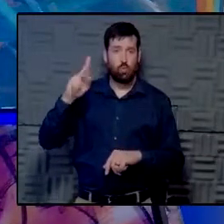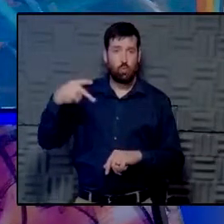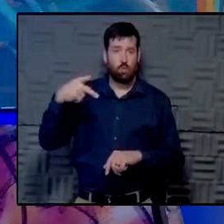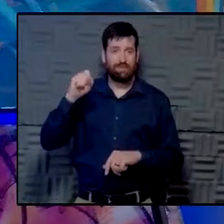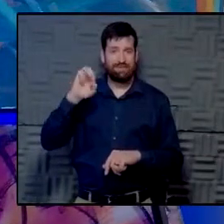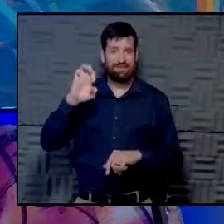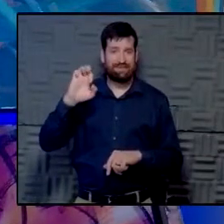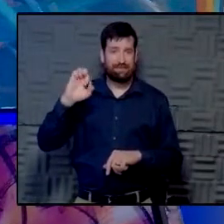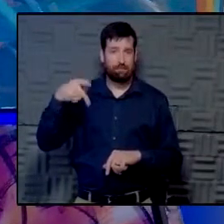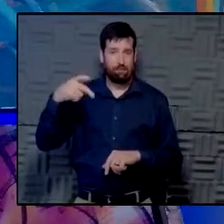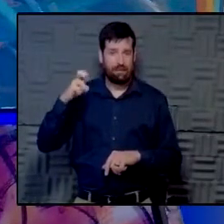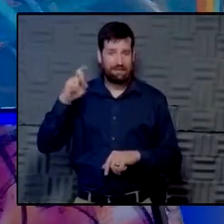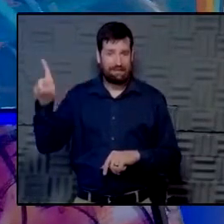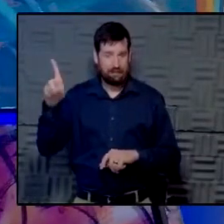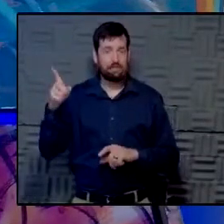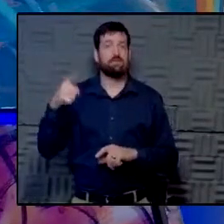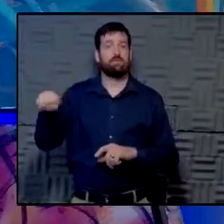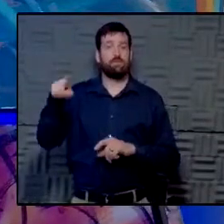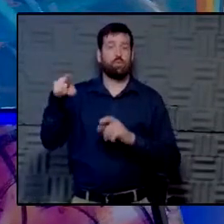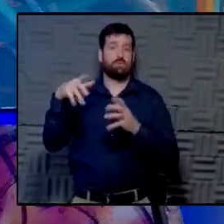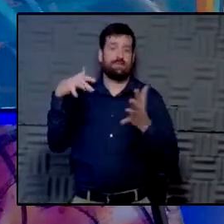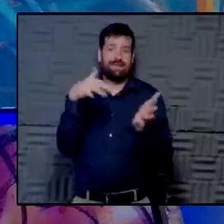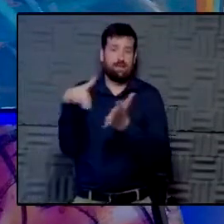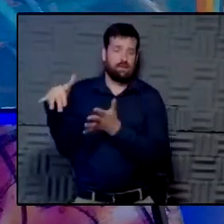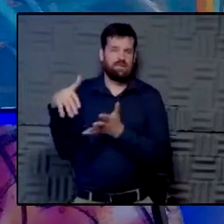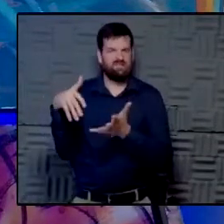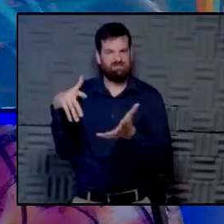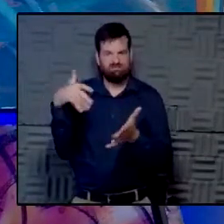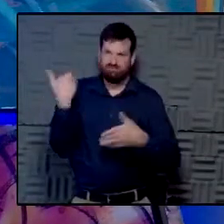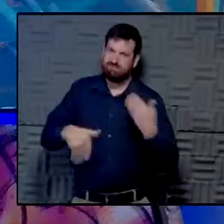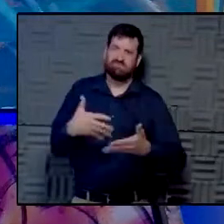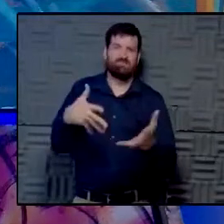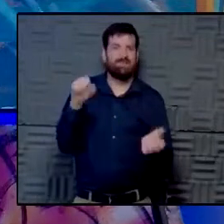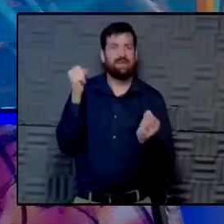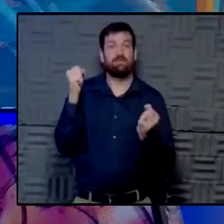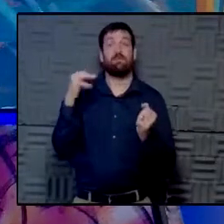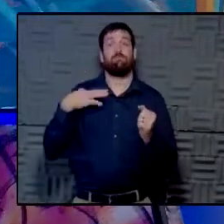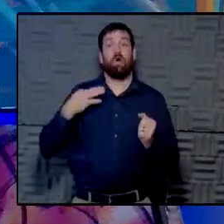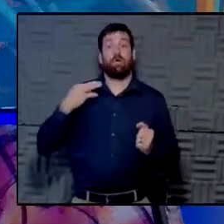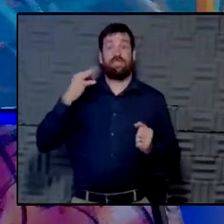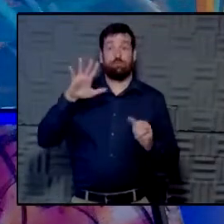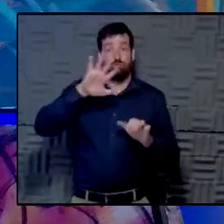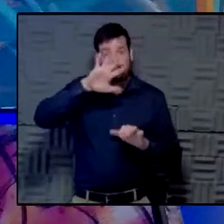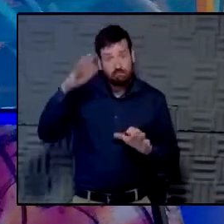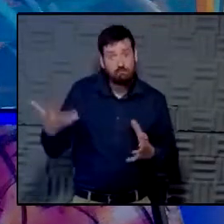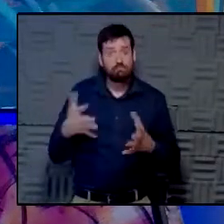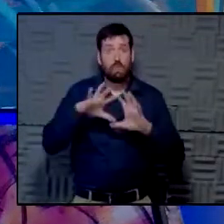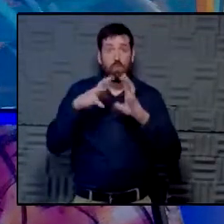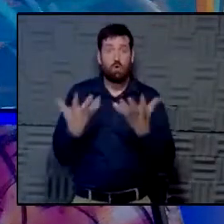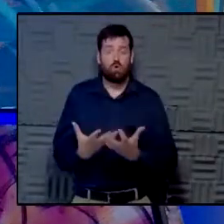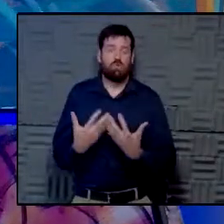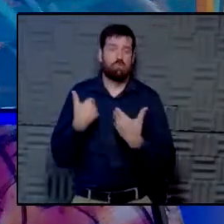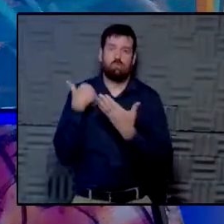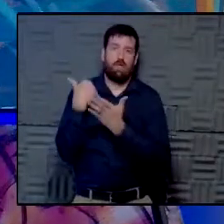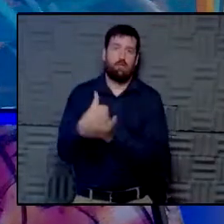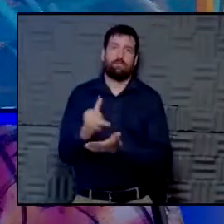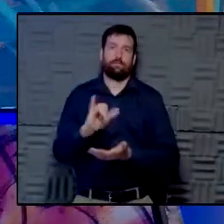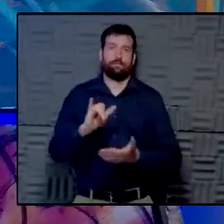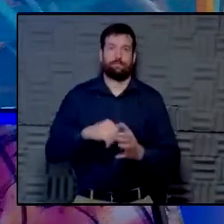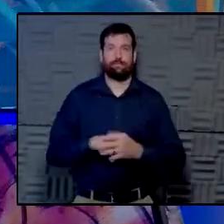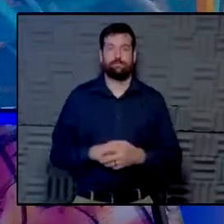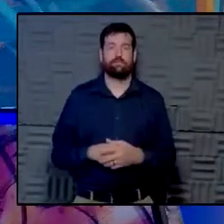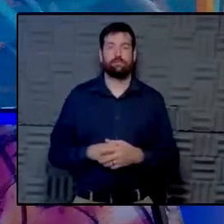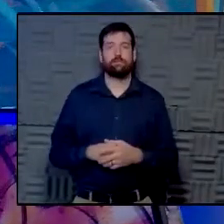these studies have been expedited, and we know that the volunteers all around the world to be getting these vaccines have helped do that as well.